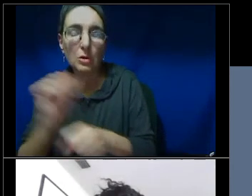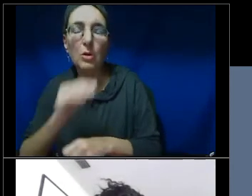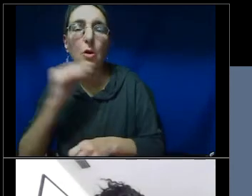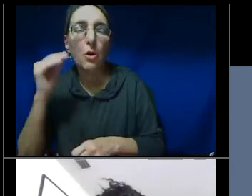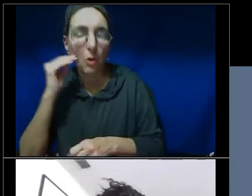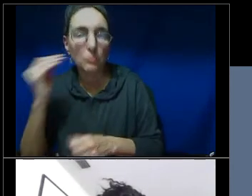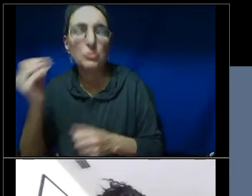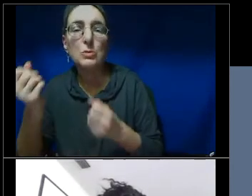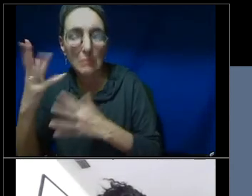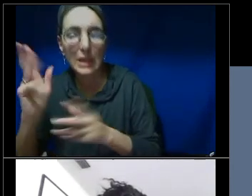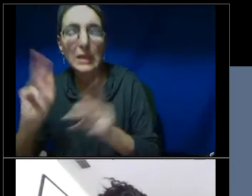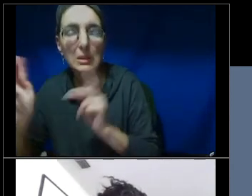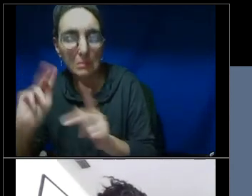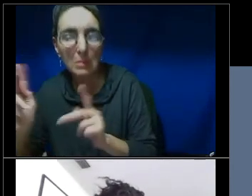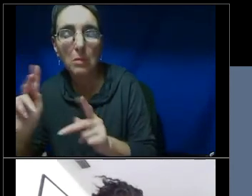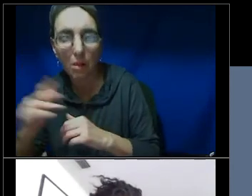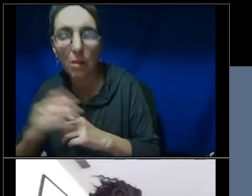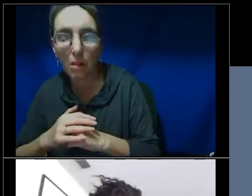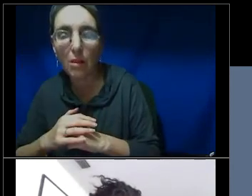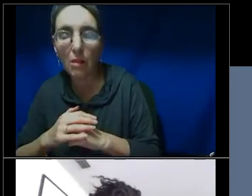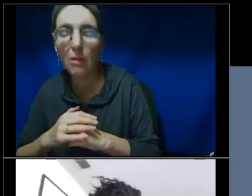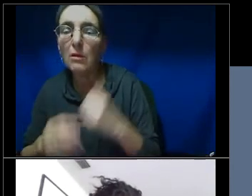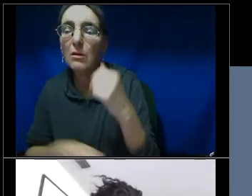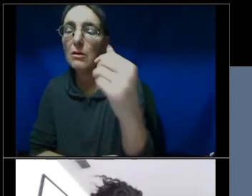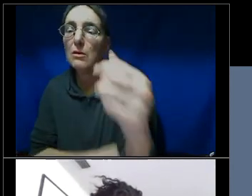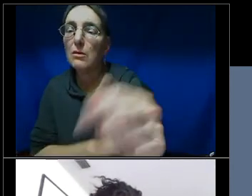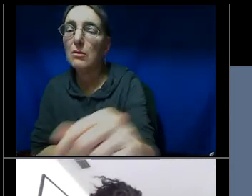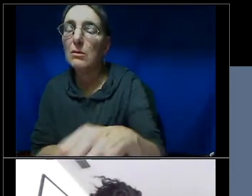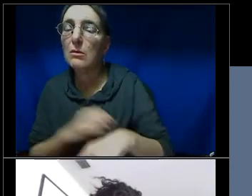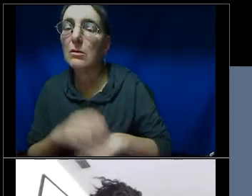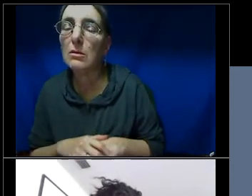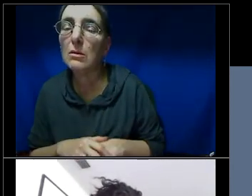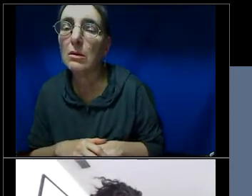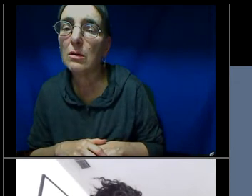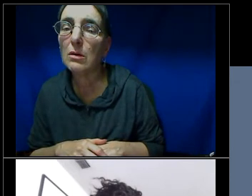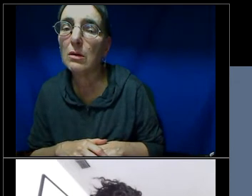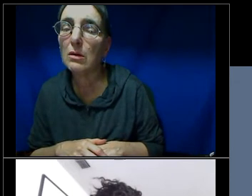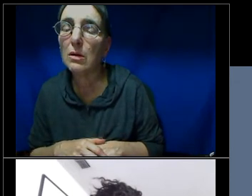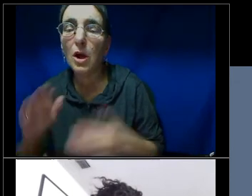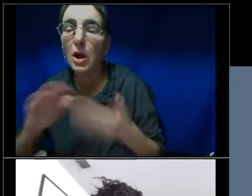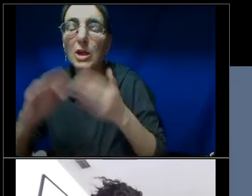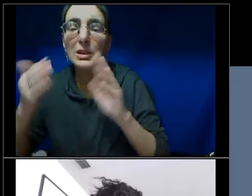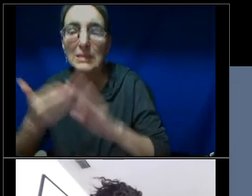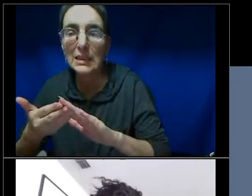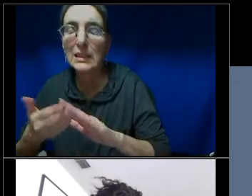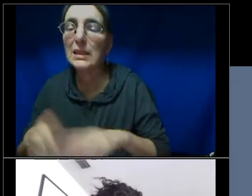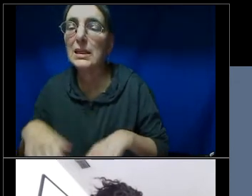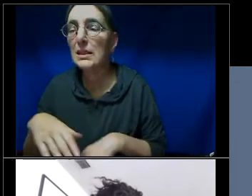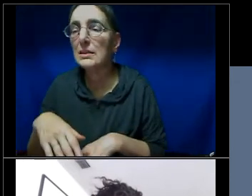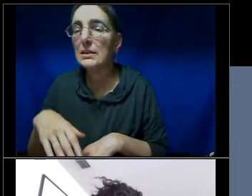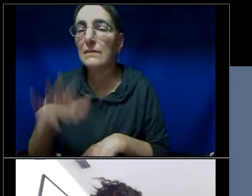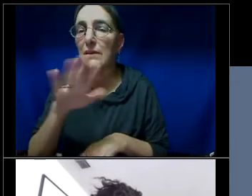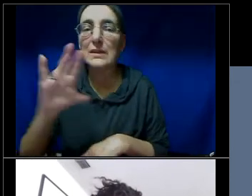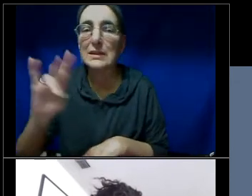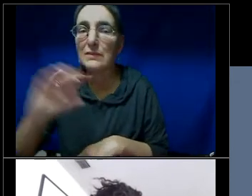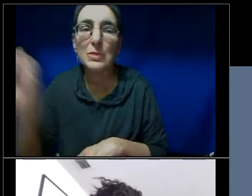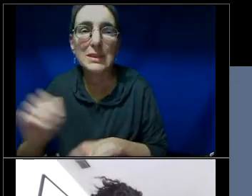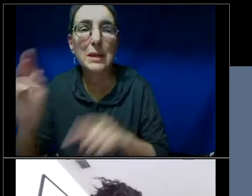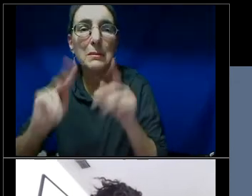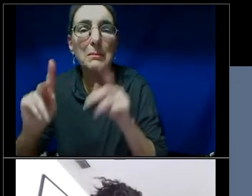communities like Barrio Logan, City Heights, Southeast. Our city of San Diego is 57% people of color,